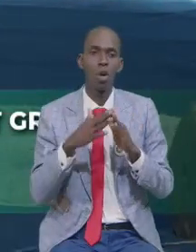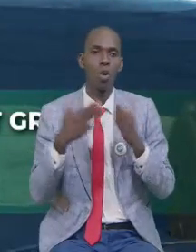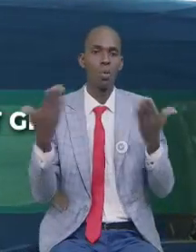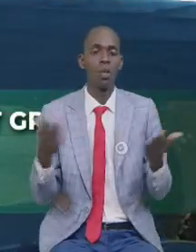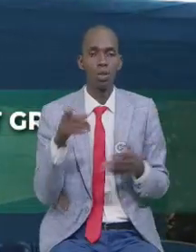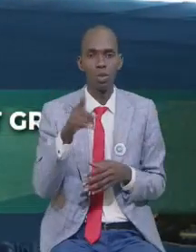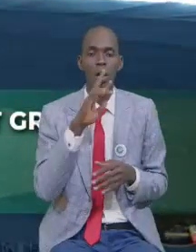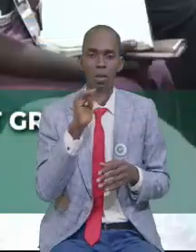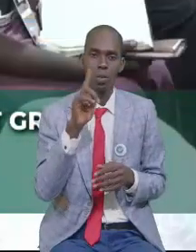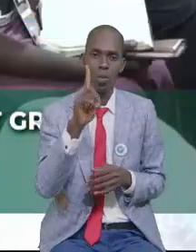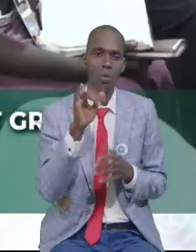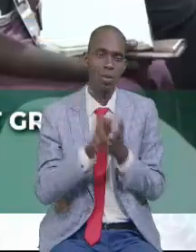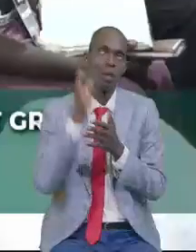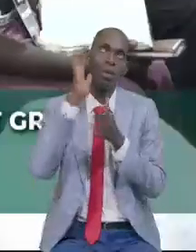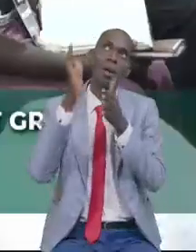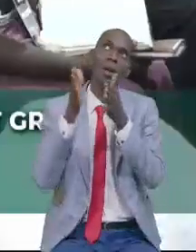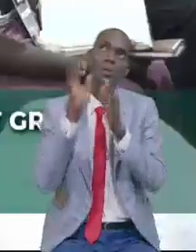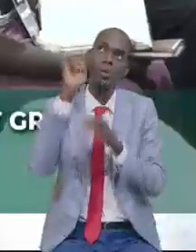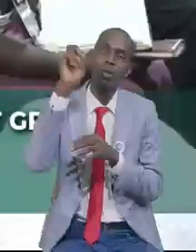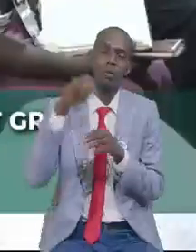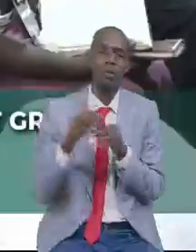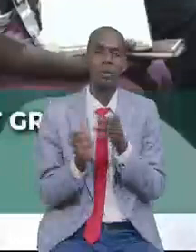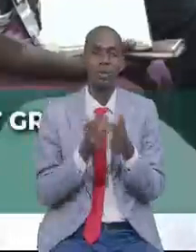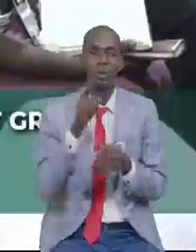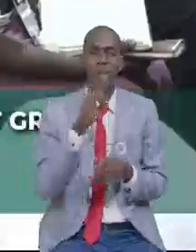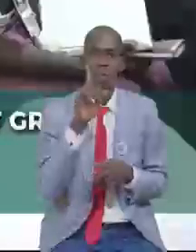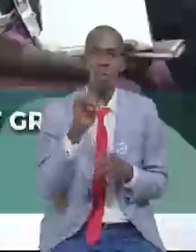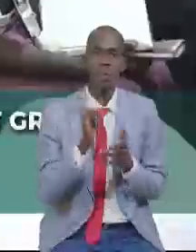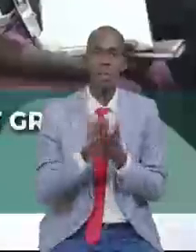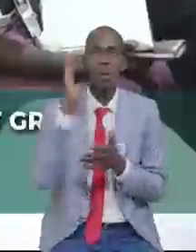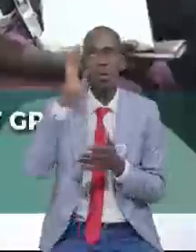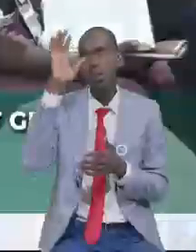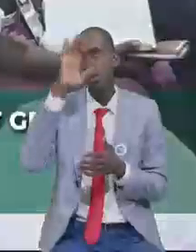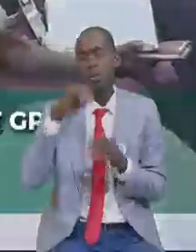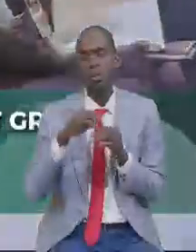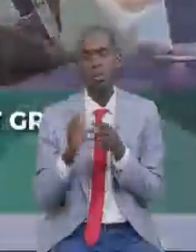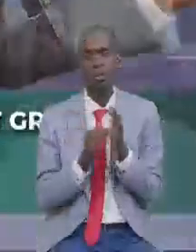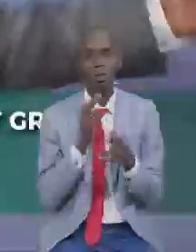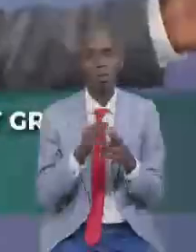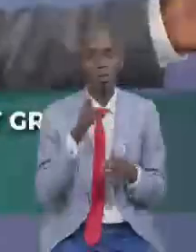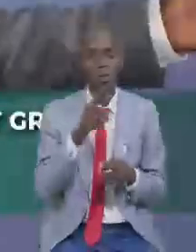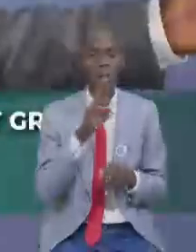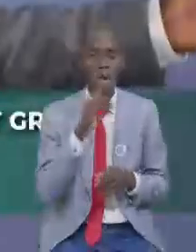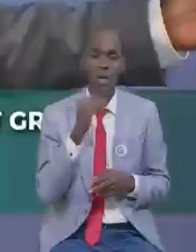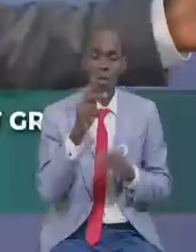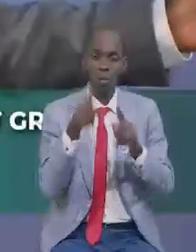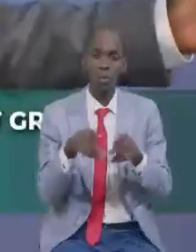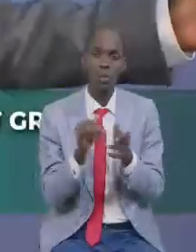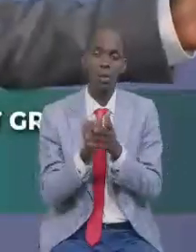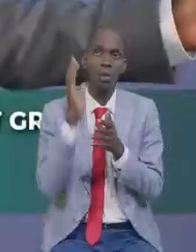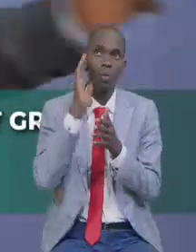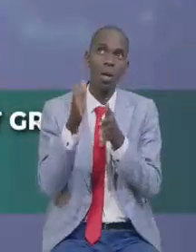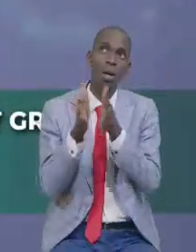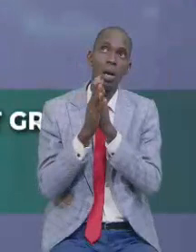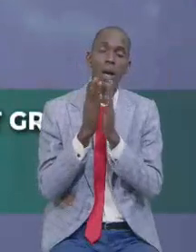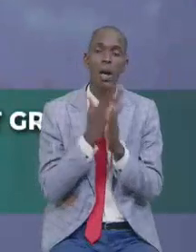will knock. You are the one that will seek. You are the one that will ask. And the door is wide open